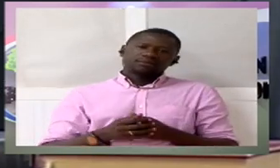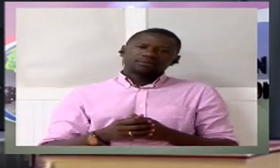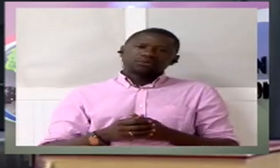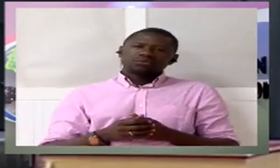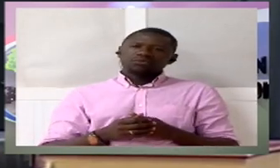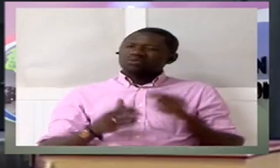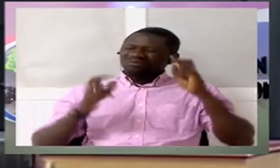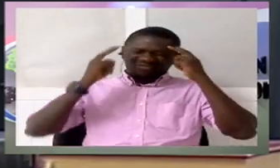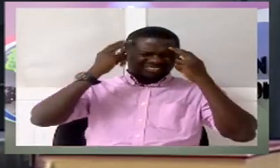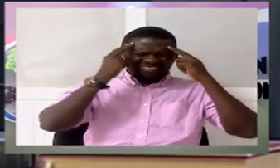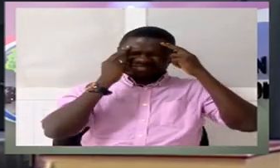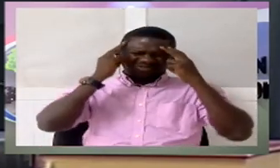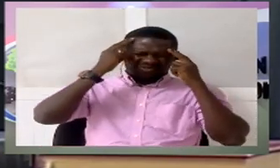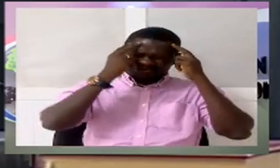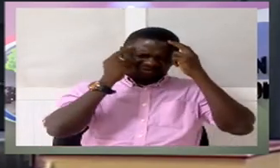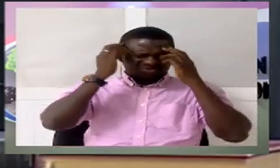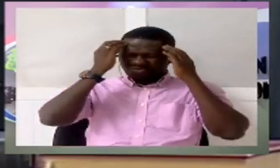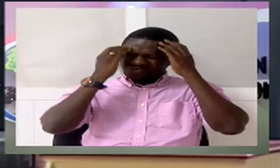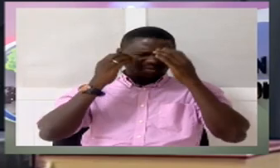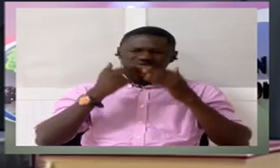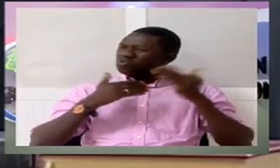Frustrated. We are frustrated.